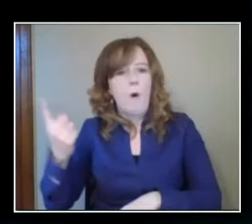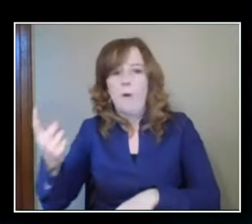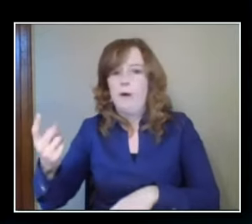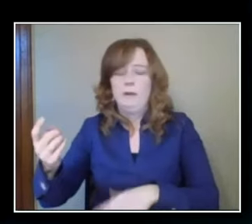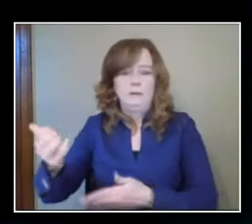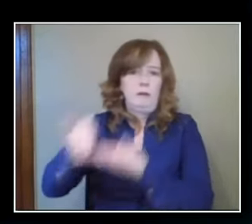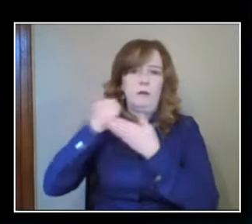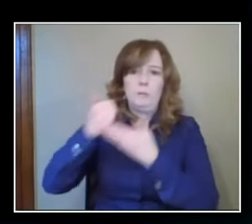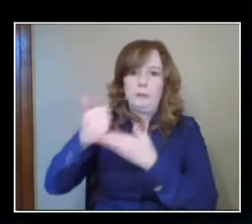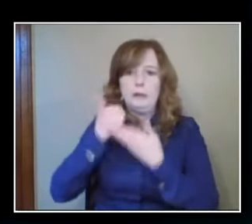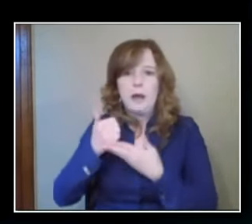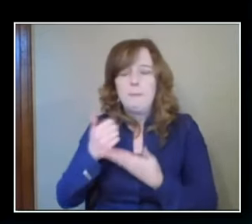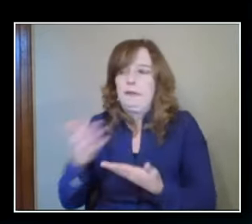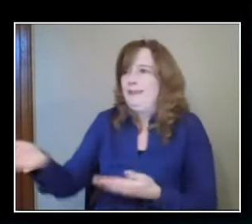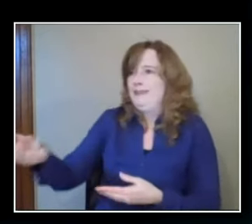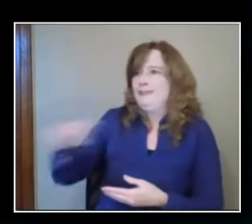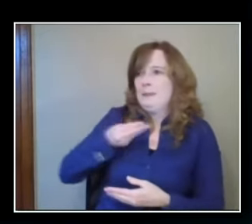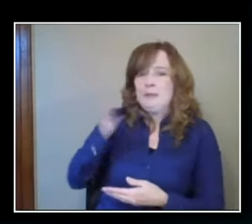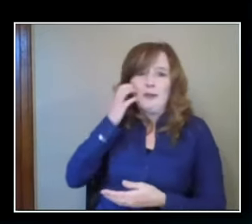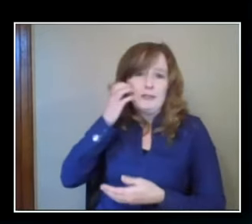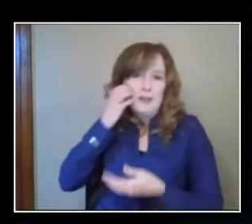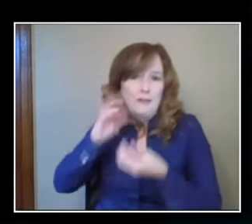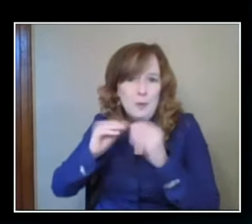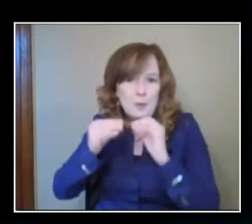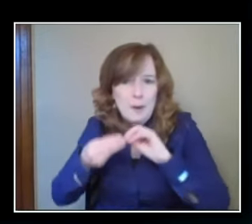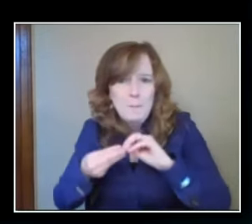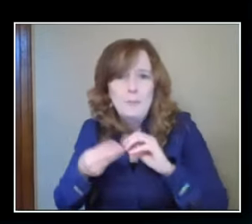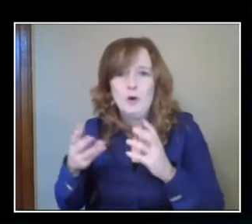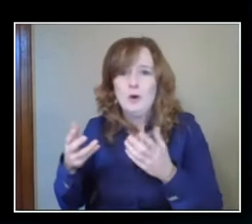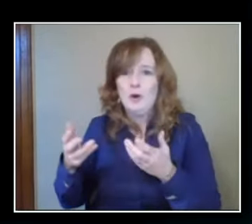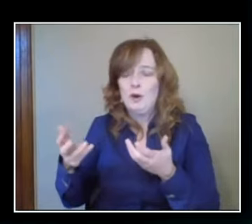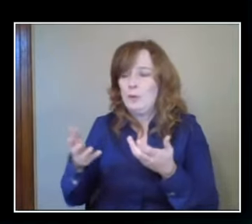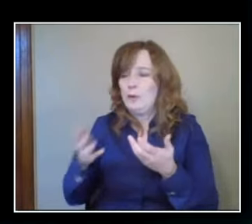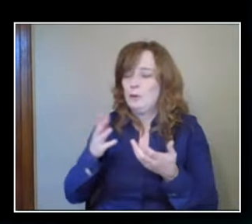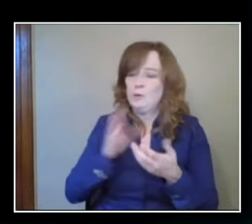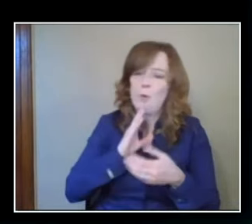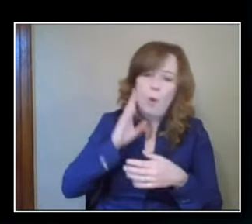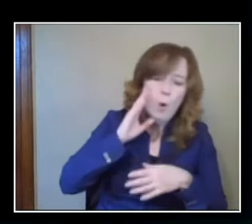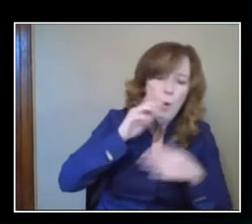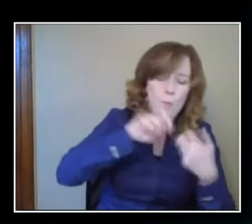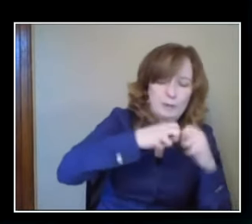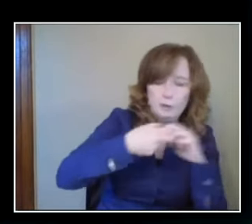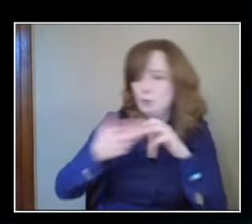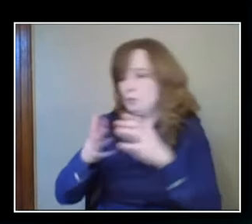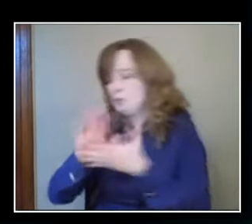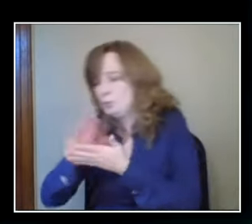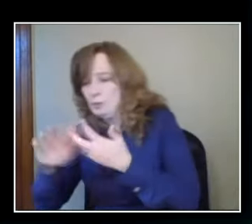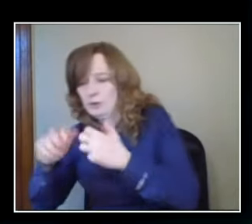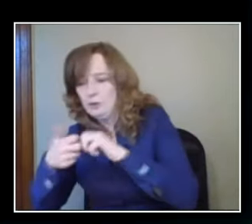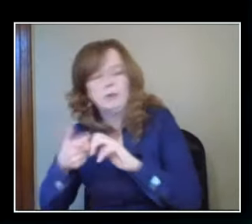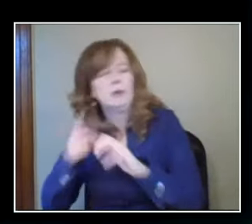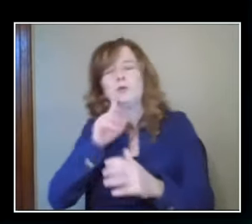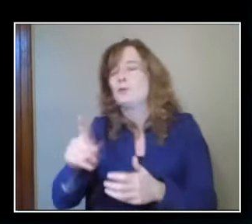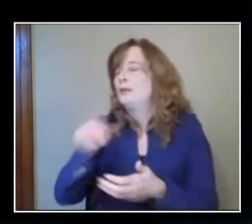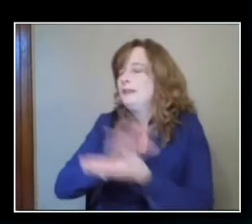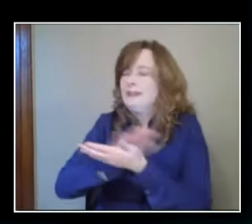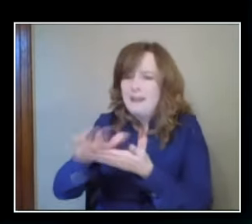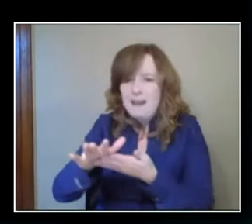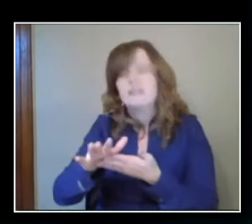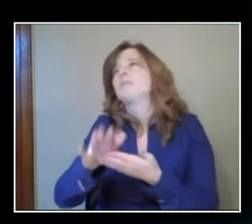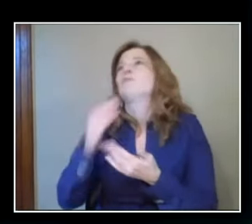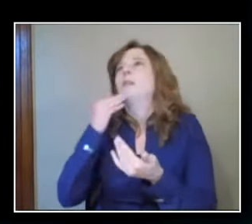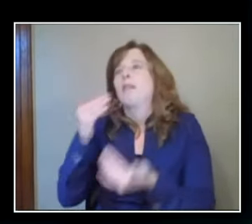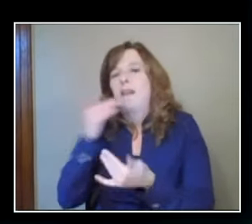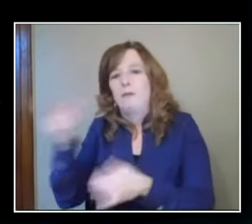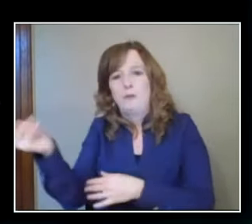and just tried to help where, you know, the help was needed. So that was really nice. I'm really thankful for them. And